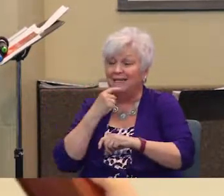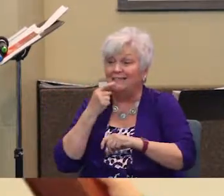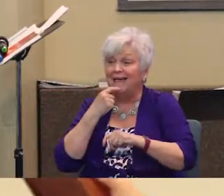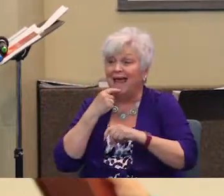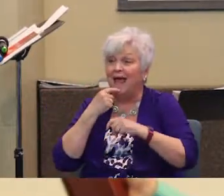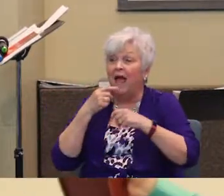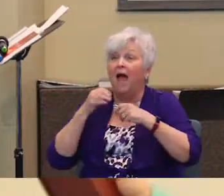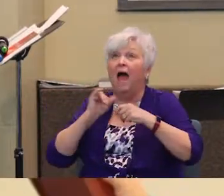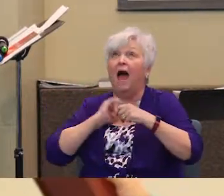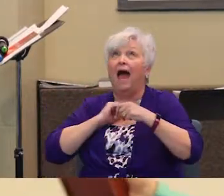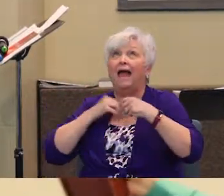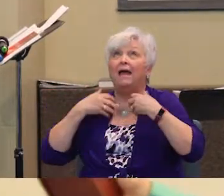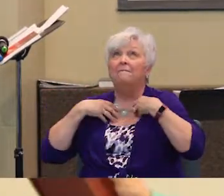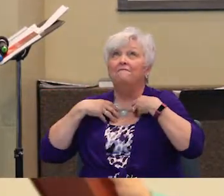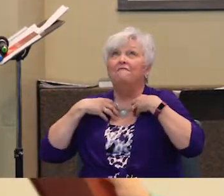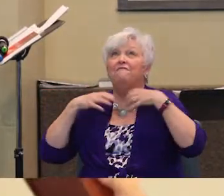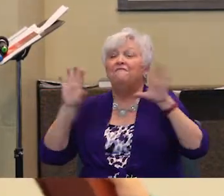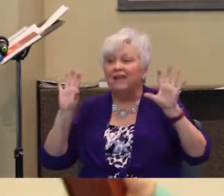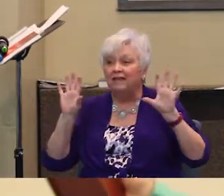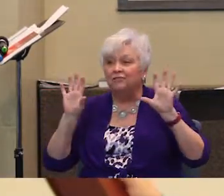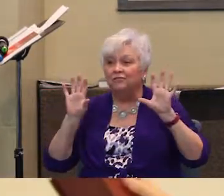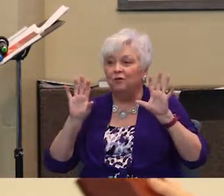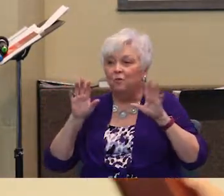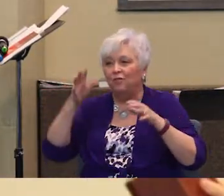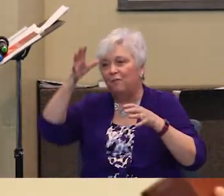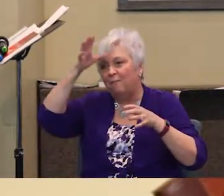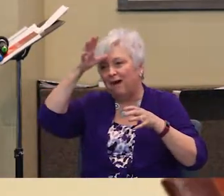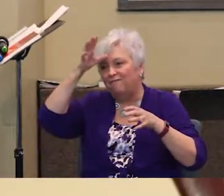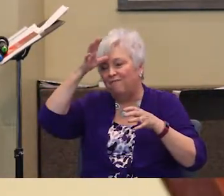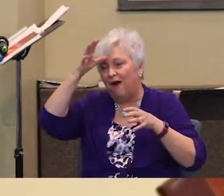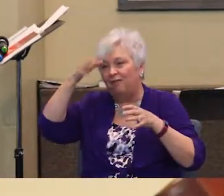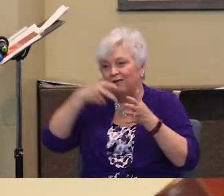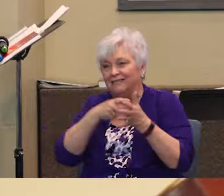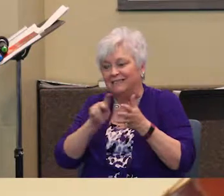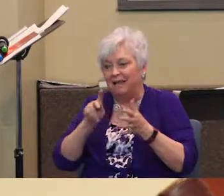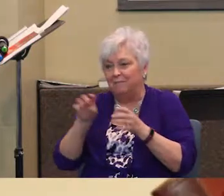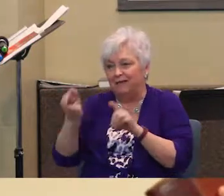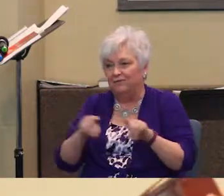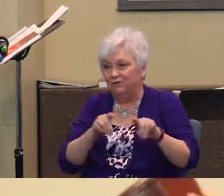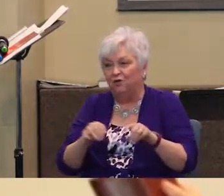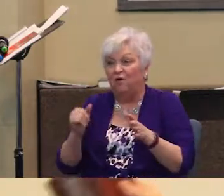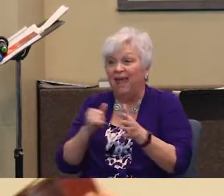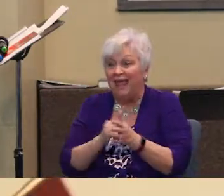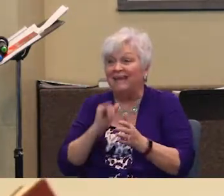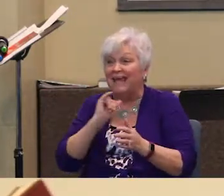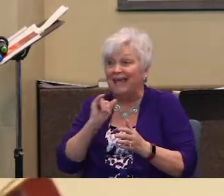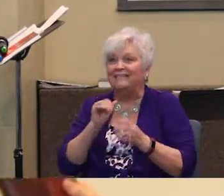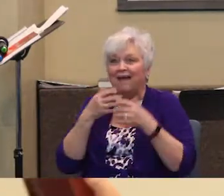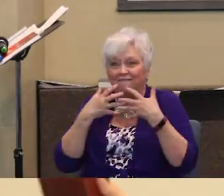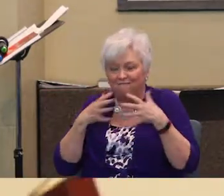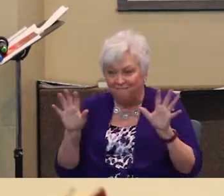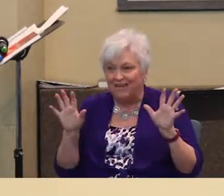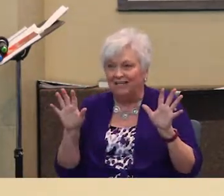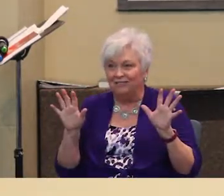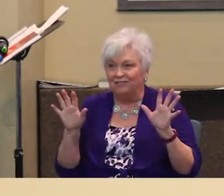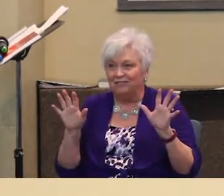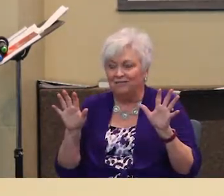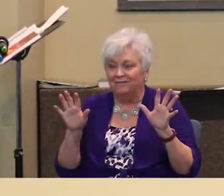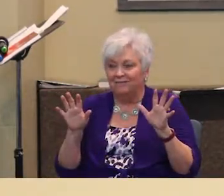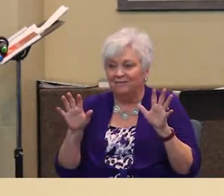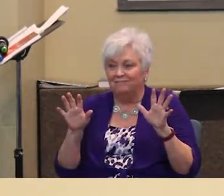my Father sent me to do. It is finished. It is